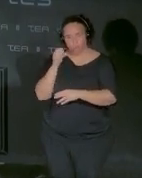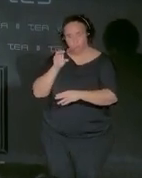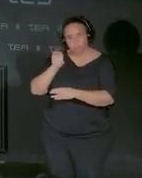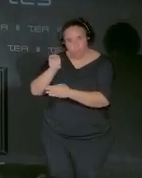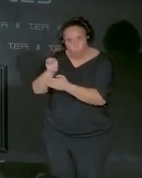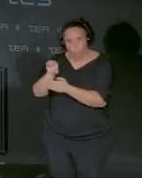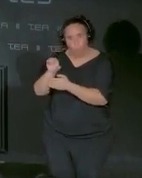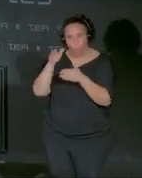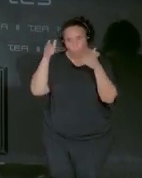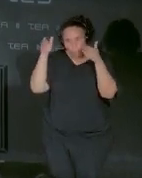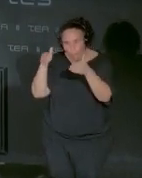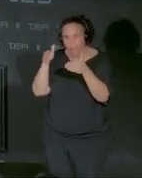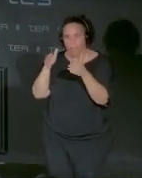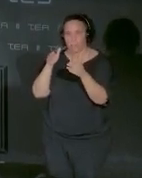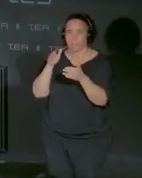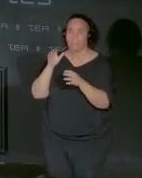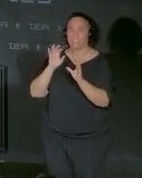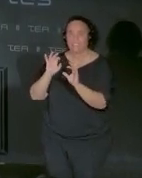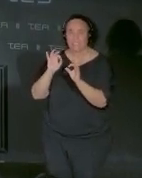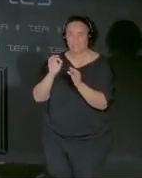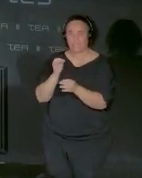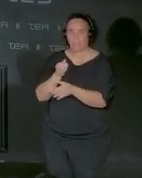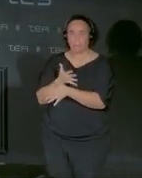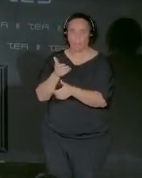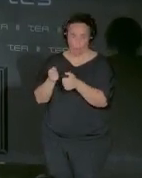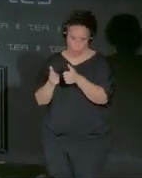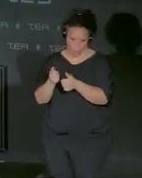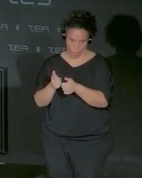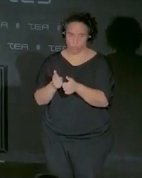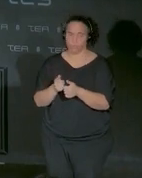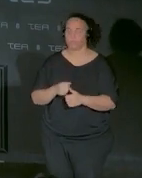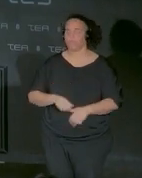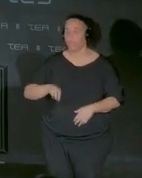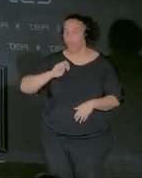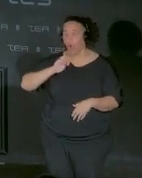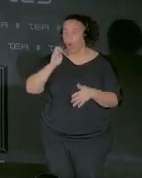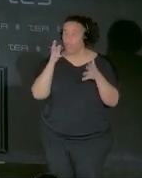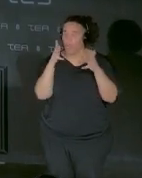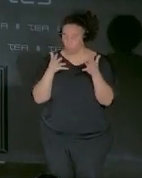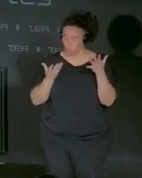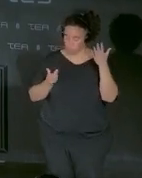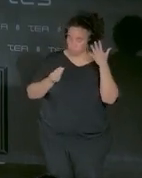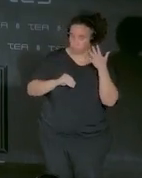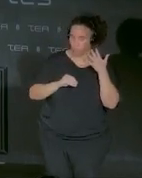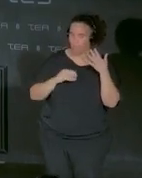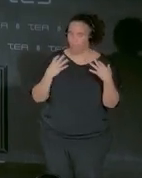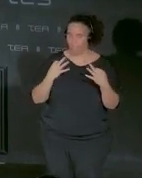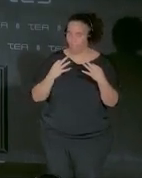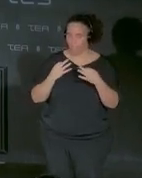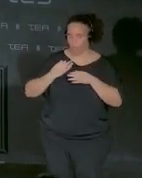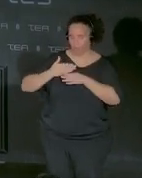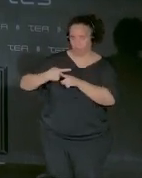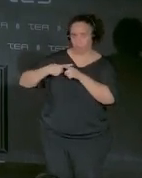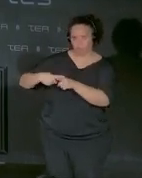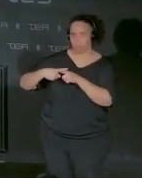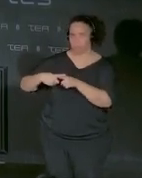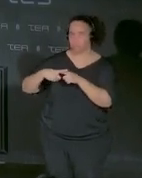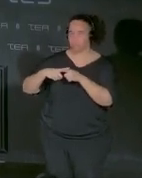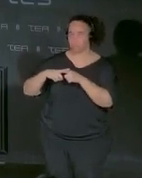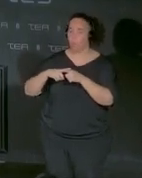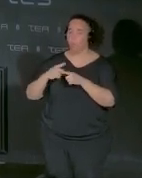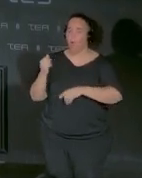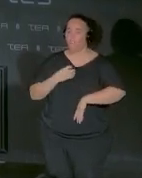federal funds. We've been doing this for a long time. We're eager to help Europe, European Union. So just reach out. We have a lot of commission members,